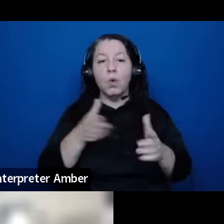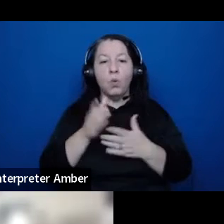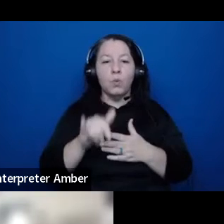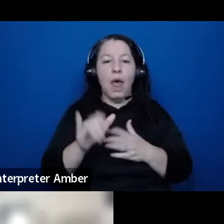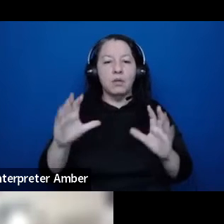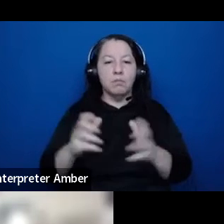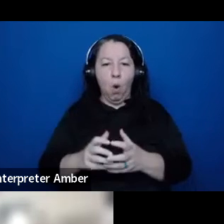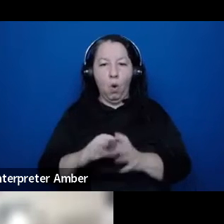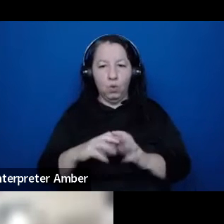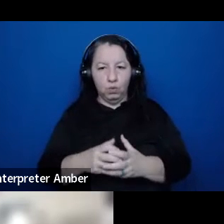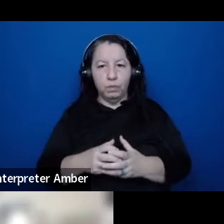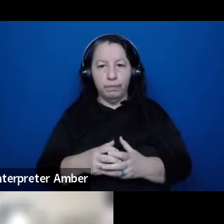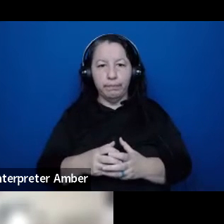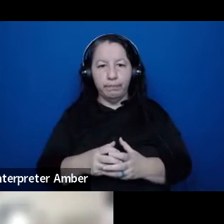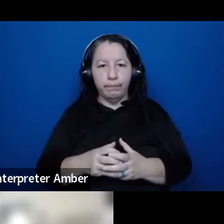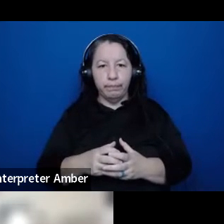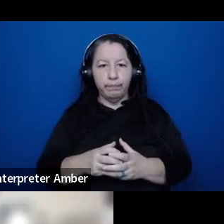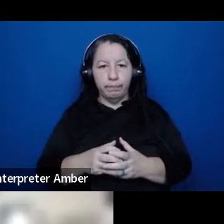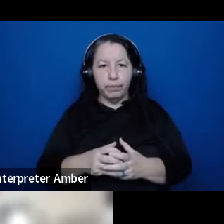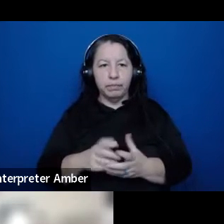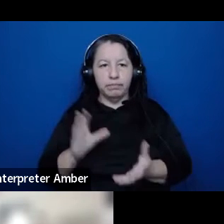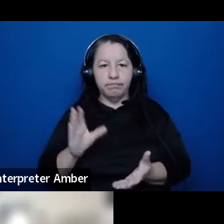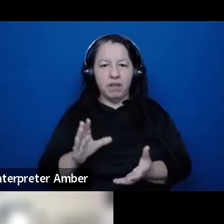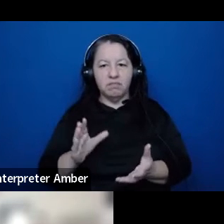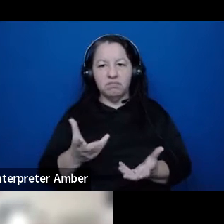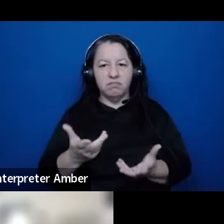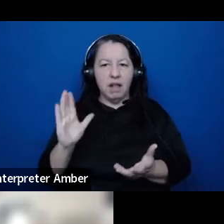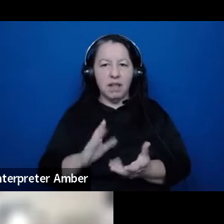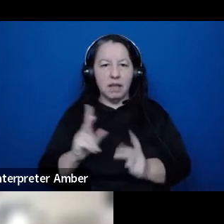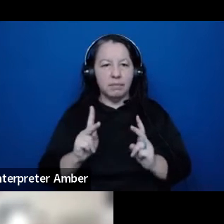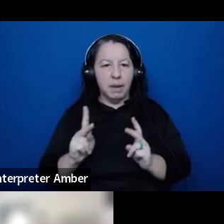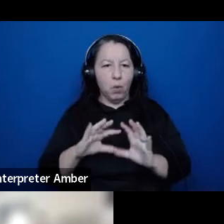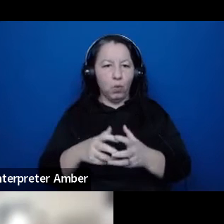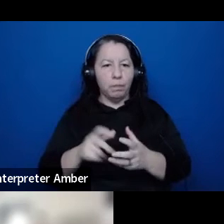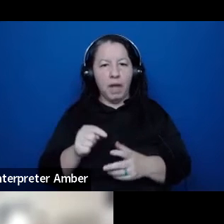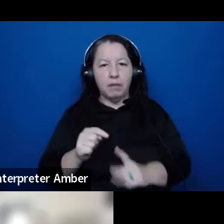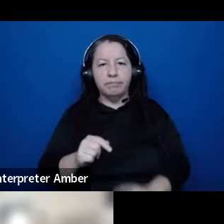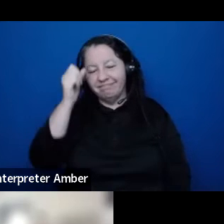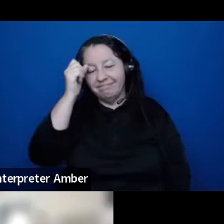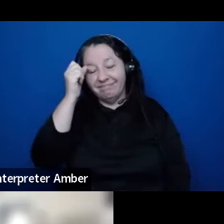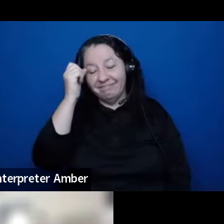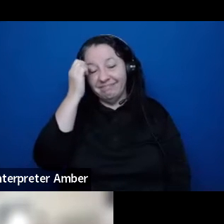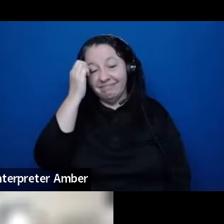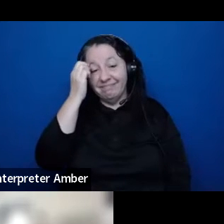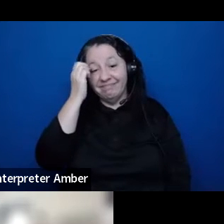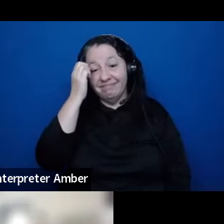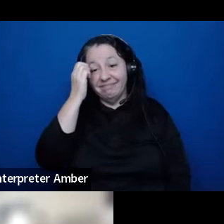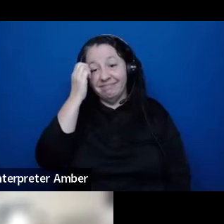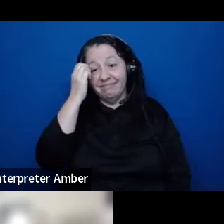group right now. So just wanted to make note of those. I don't